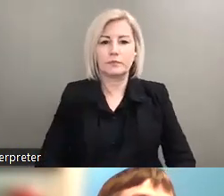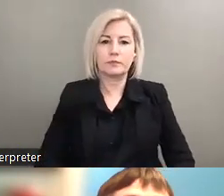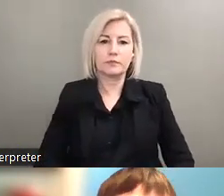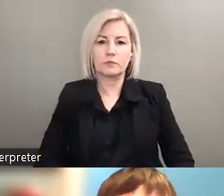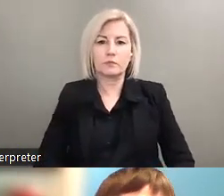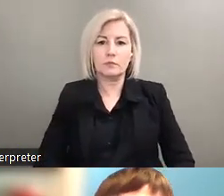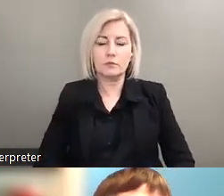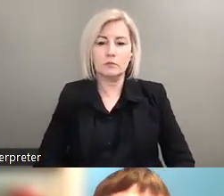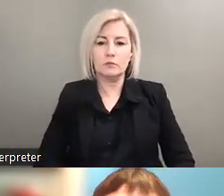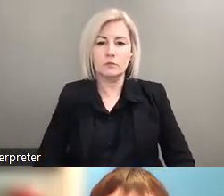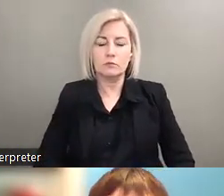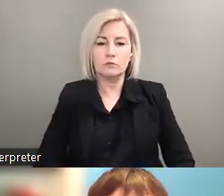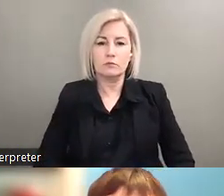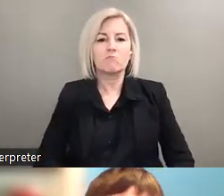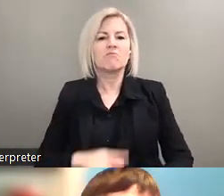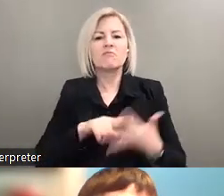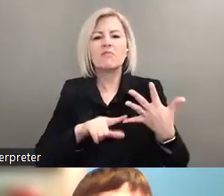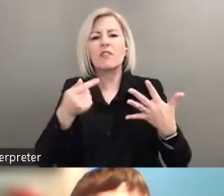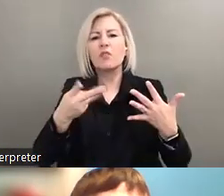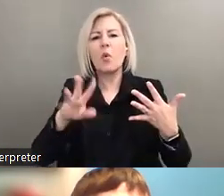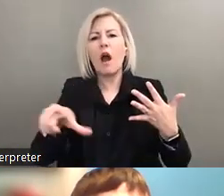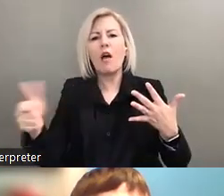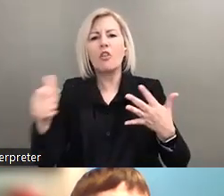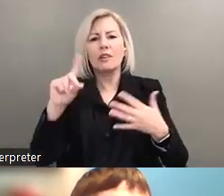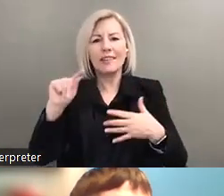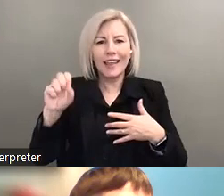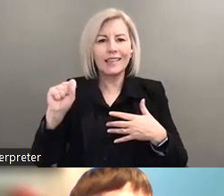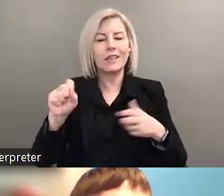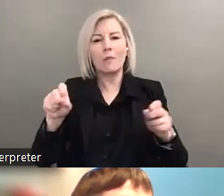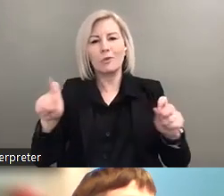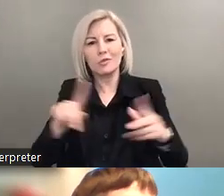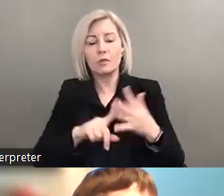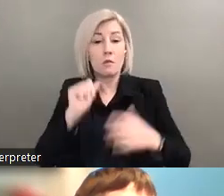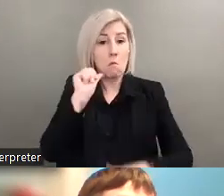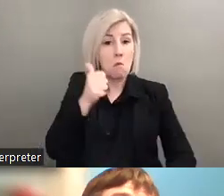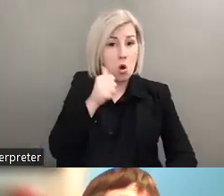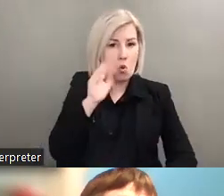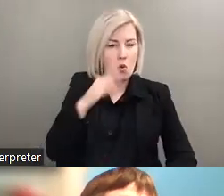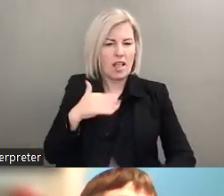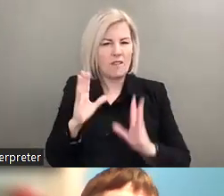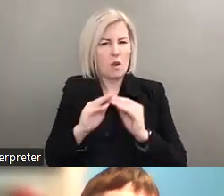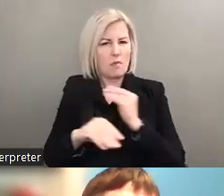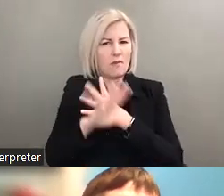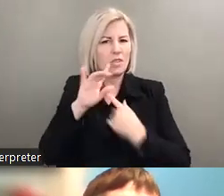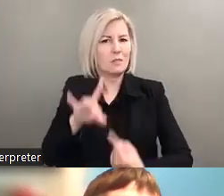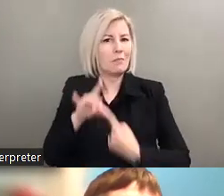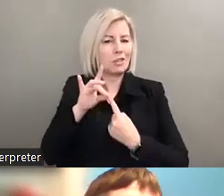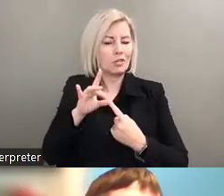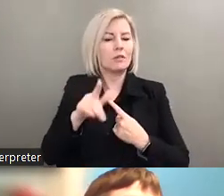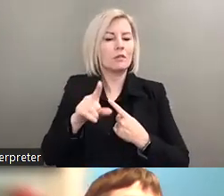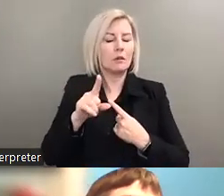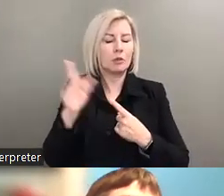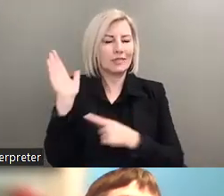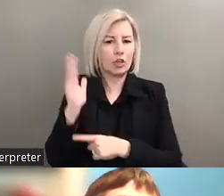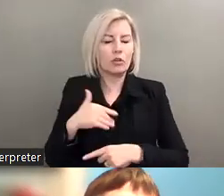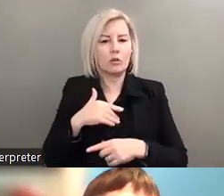And a few other dates and opportunities I'd like to highlight. Tomorrow, there's a webinar for the Special Presenter Initiatives Program,